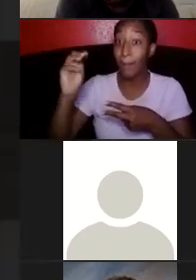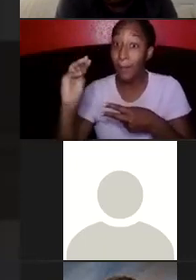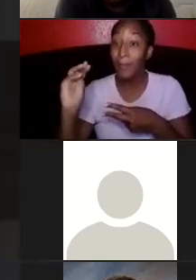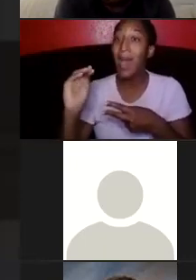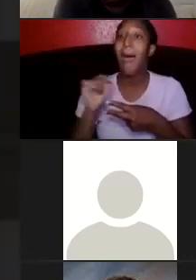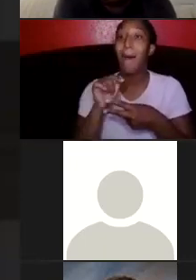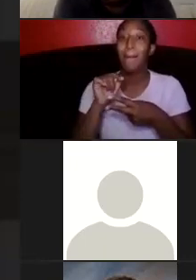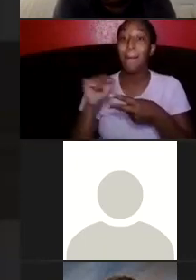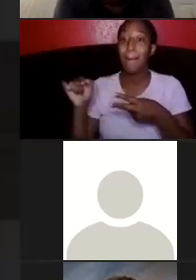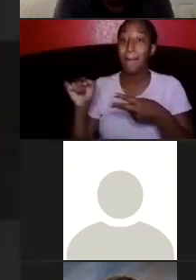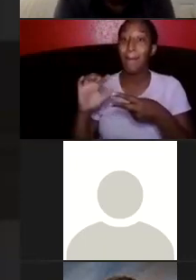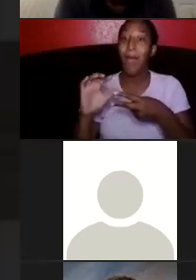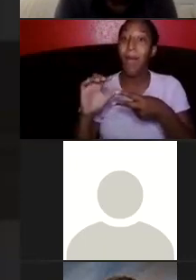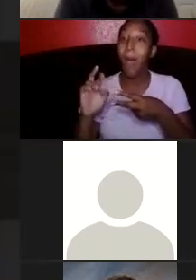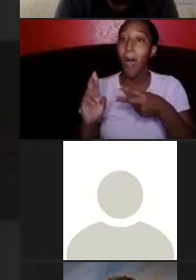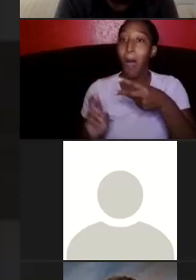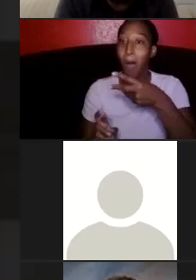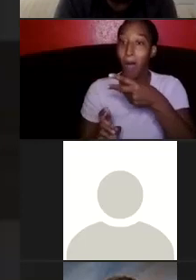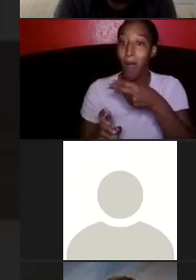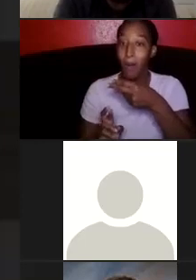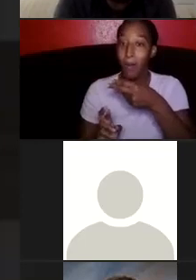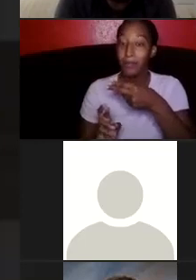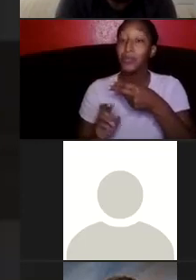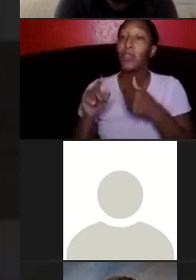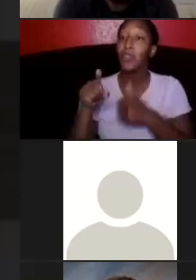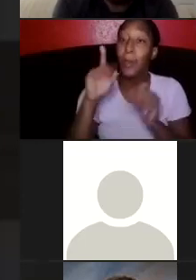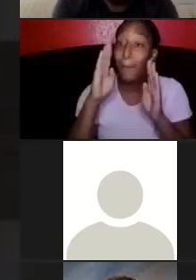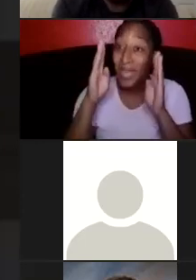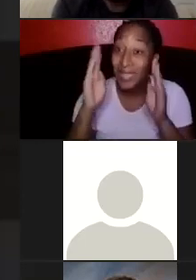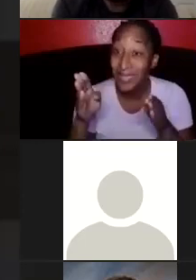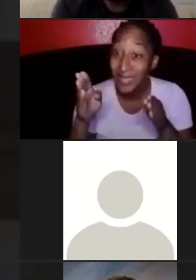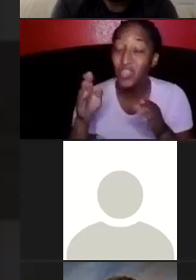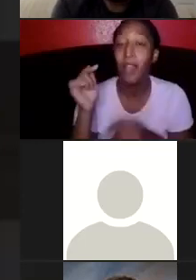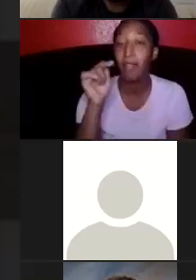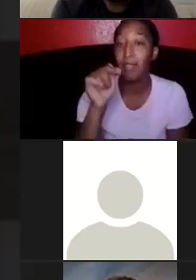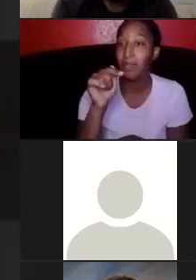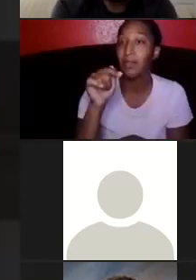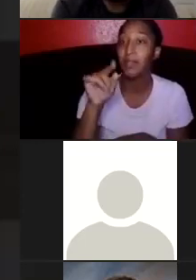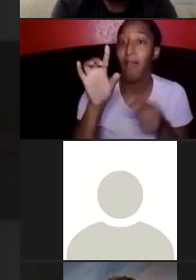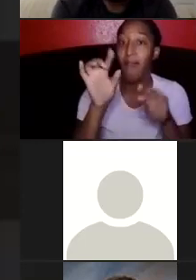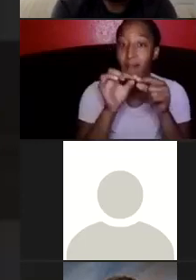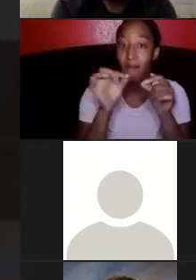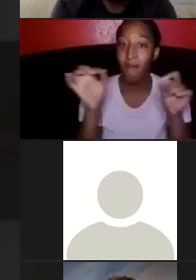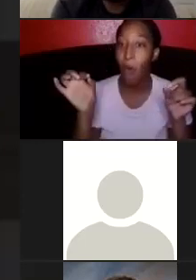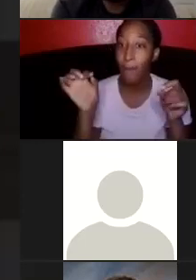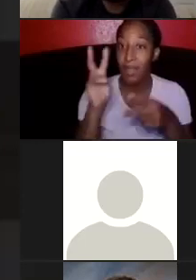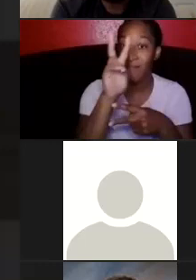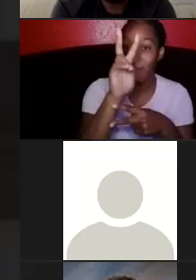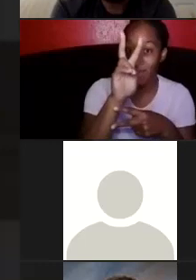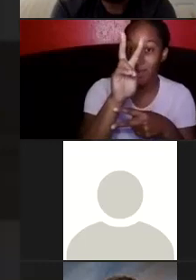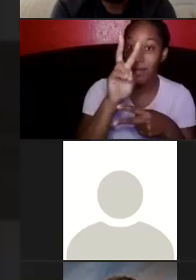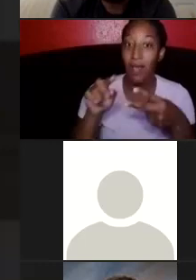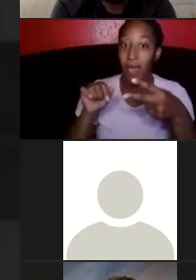Now, pay particular attention to this formula, because if you look at either one of them,